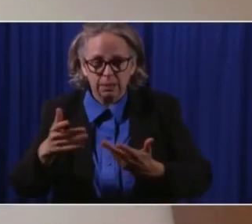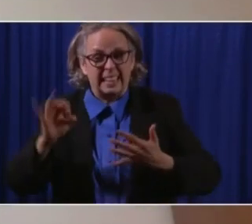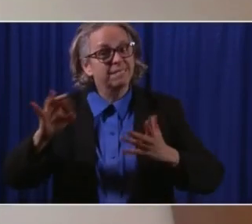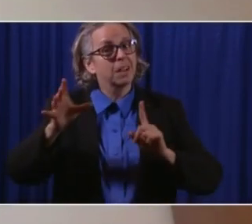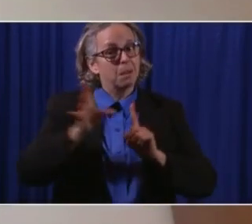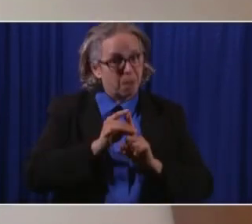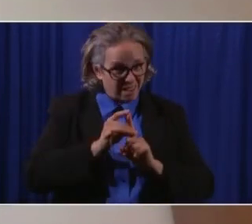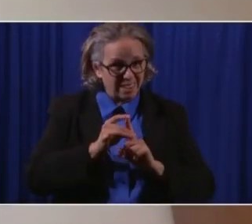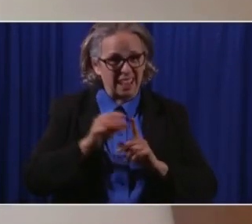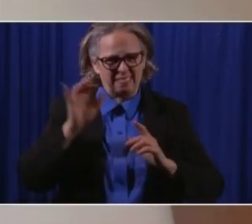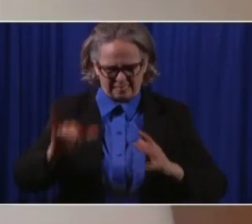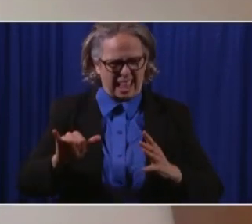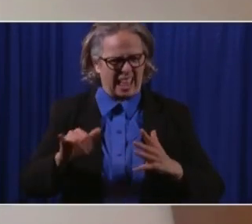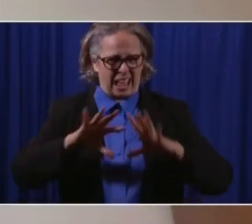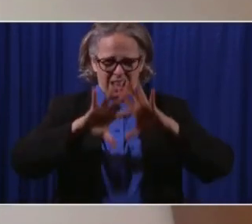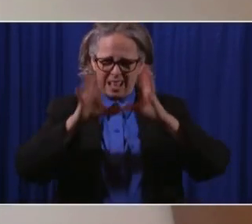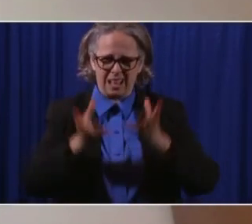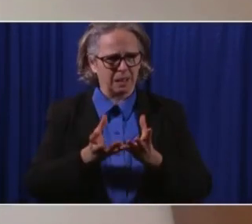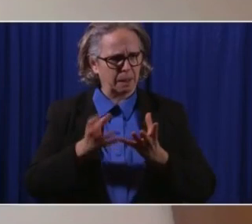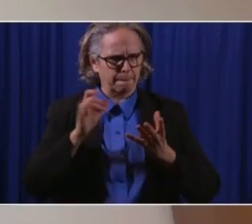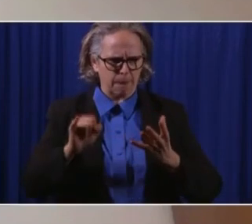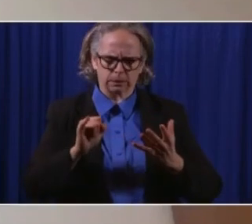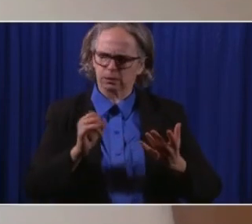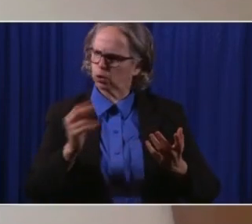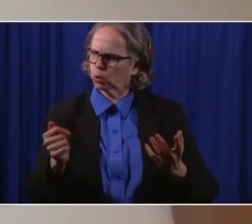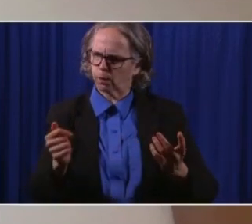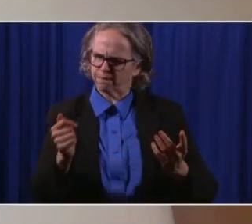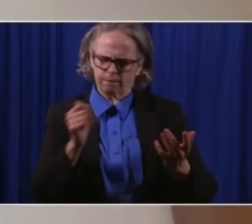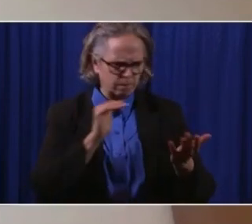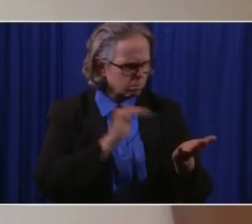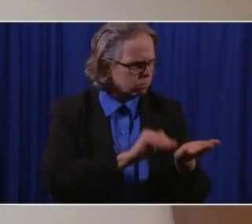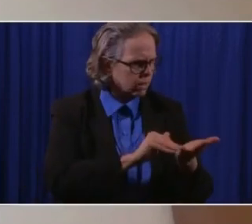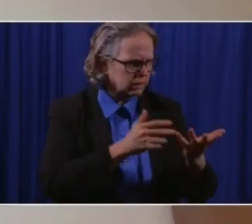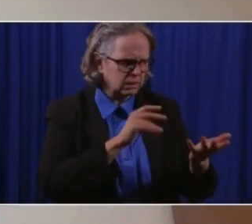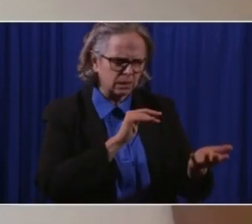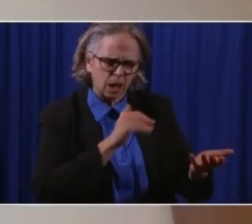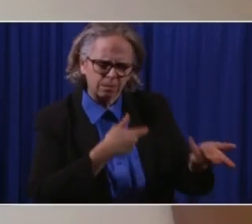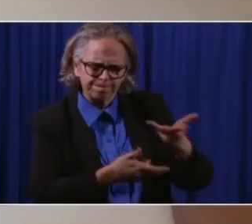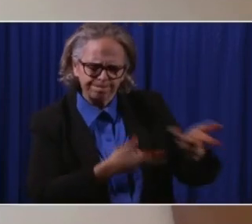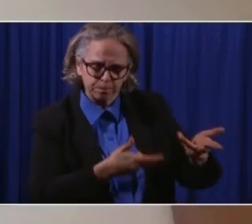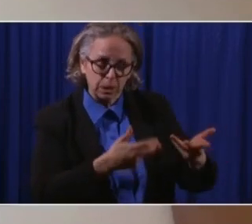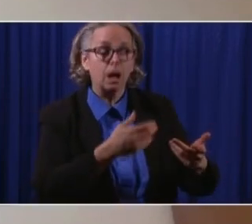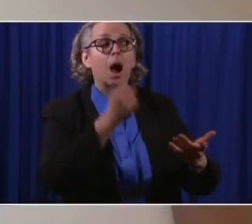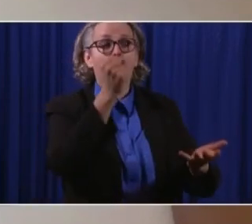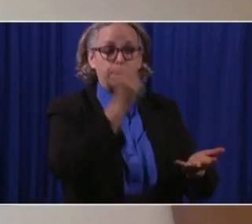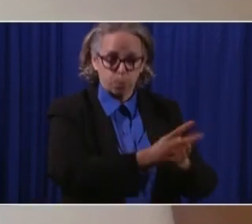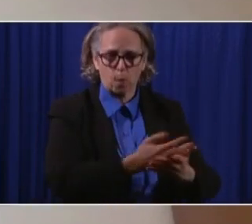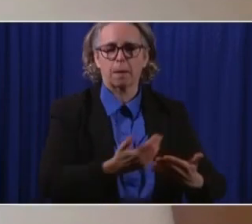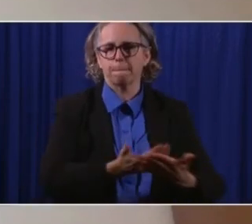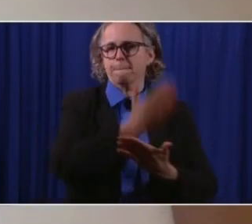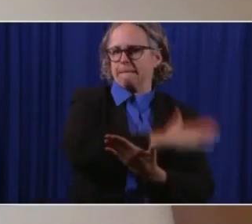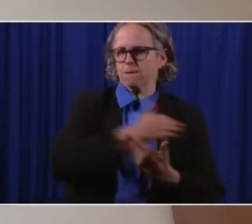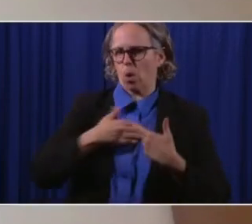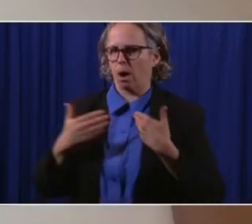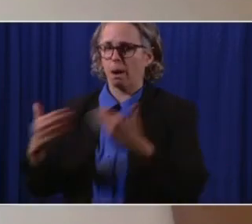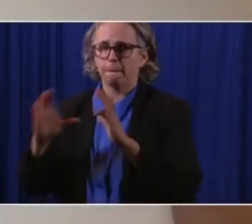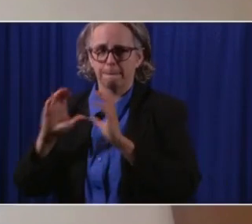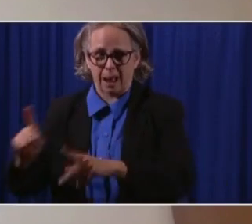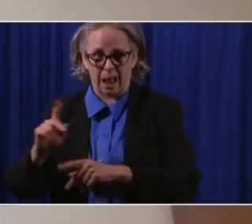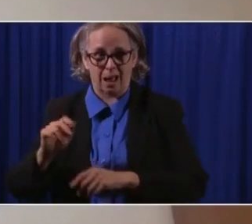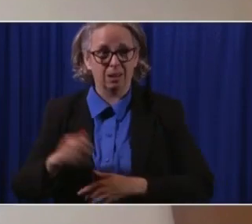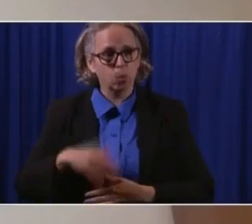healthcare provider, seek out that advice before they return to activity, to make certain that they understand also the signs and symptoms to watch